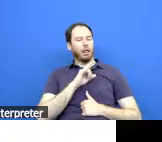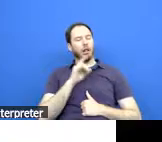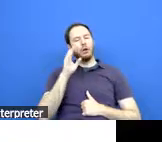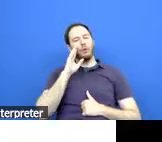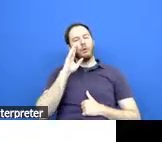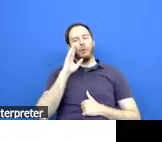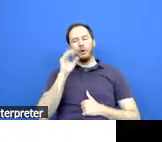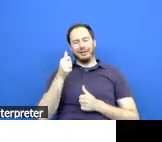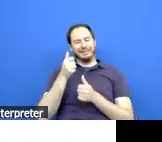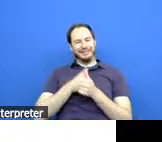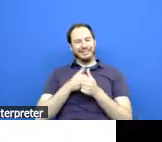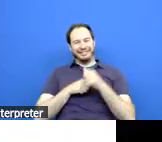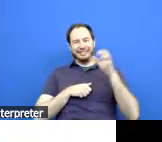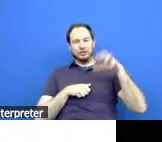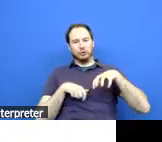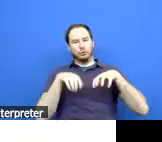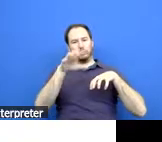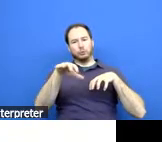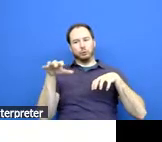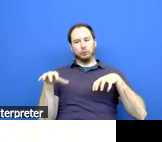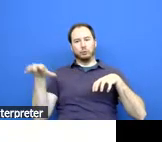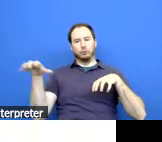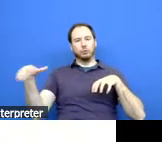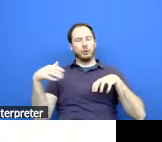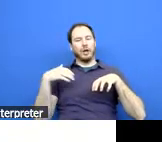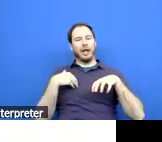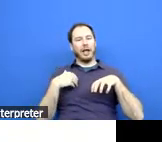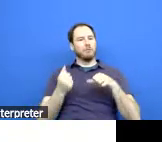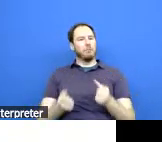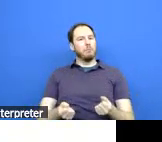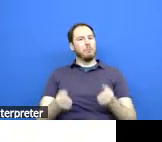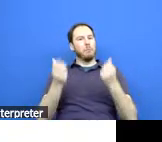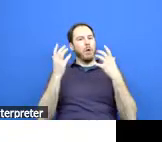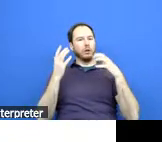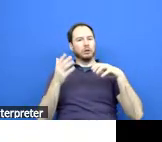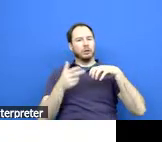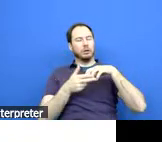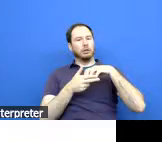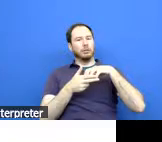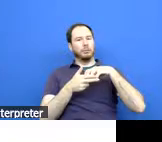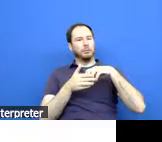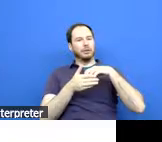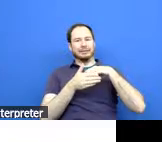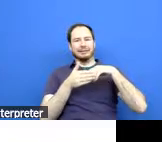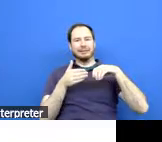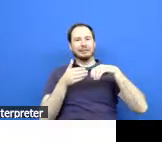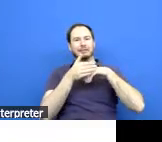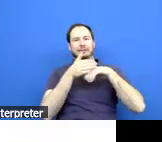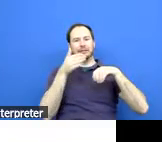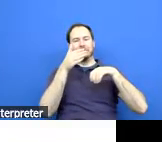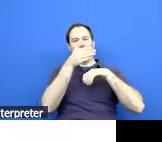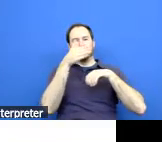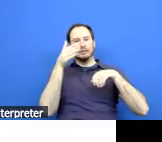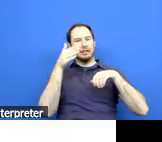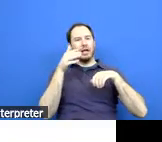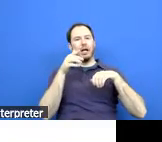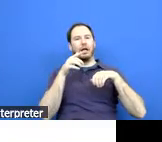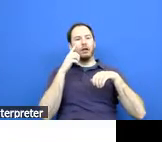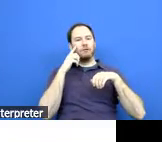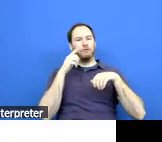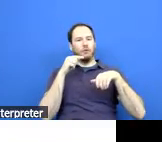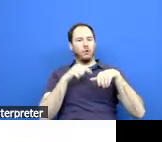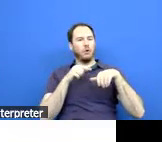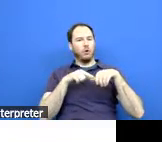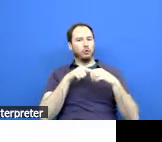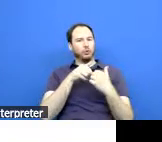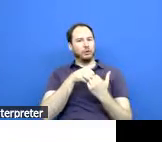where the units have multiple siding options within a single building to differentiate the